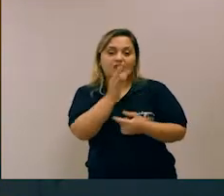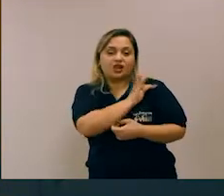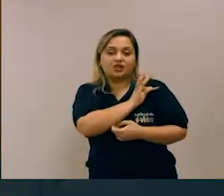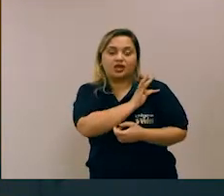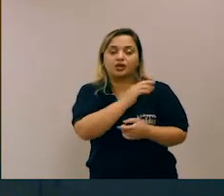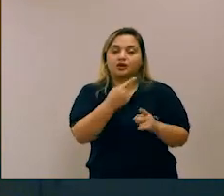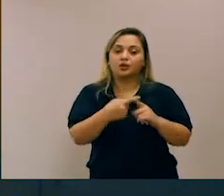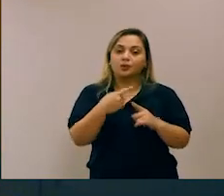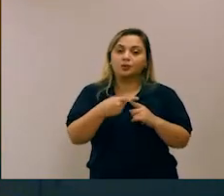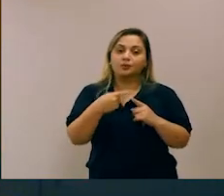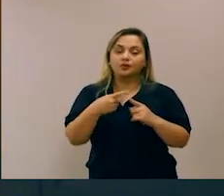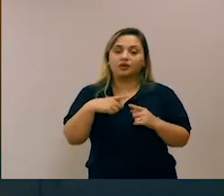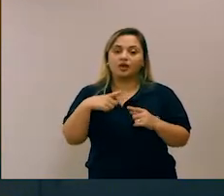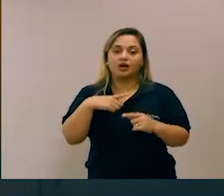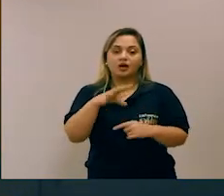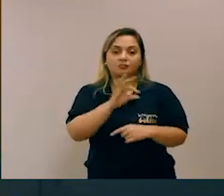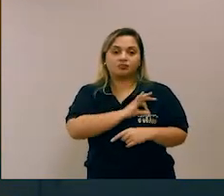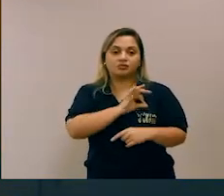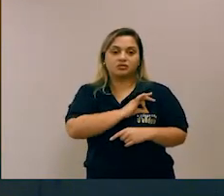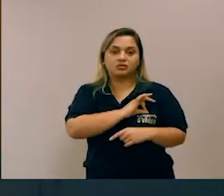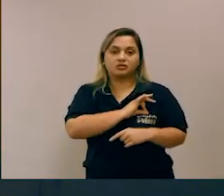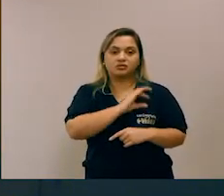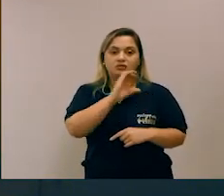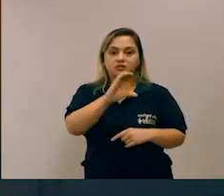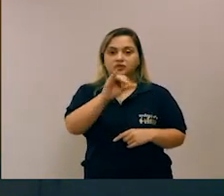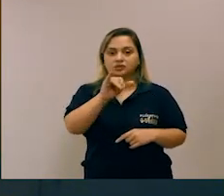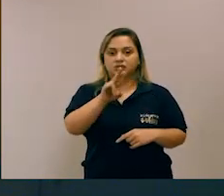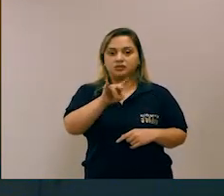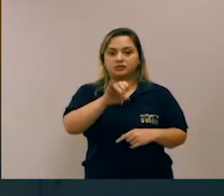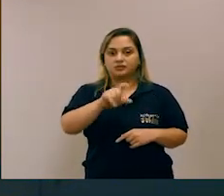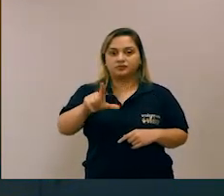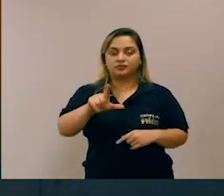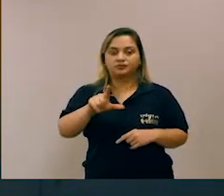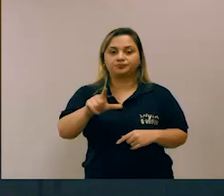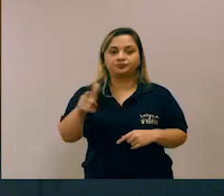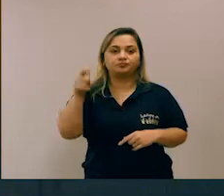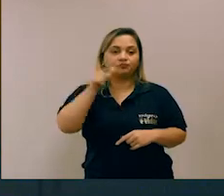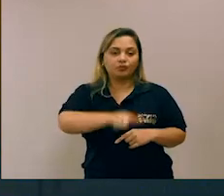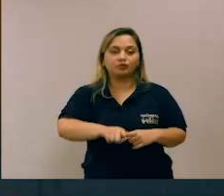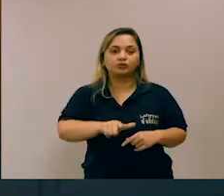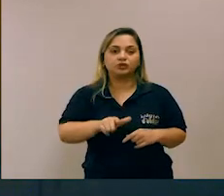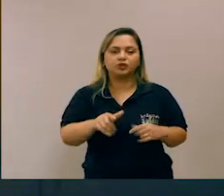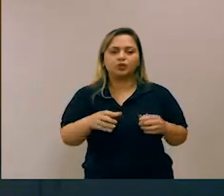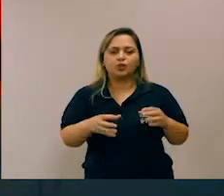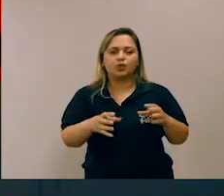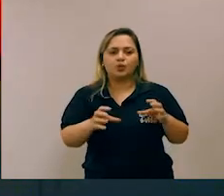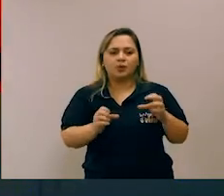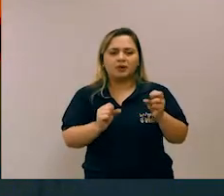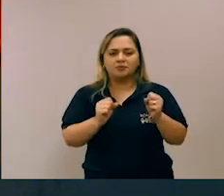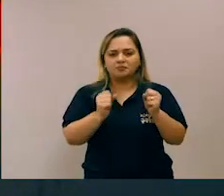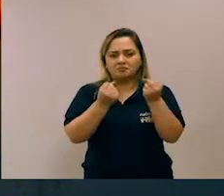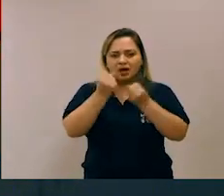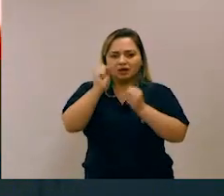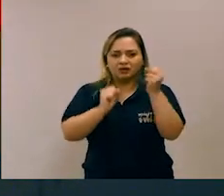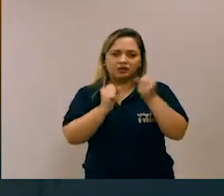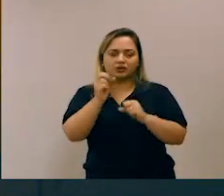by size and the hardness, the difficulty to find it.